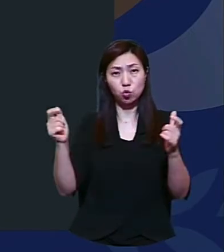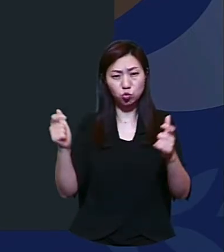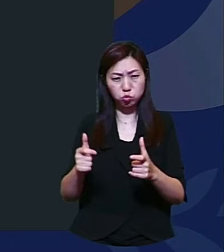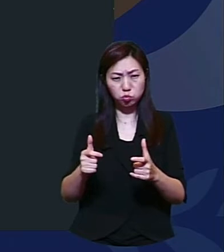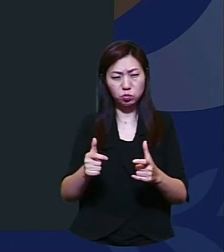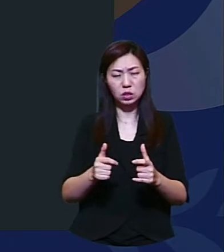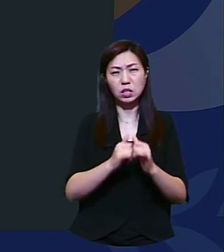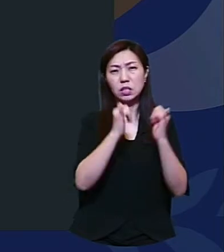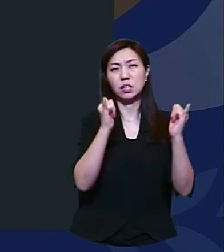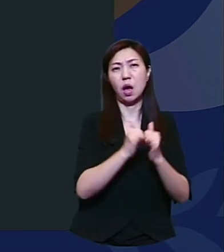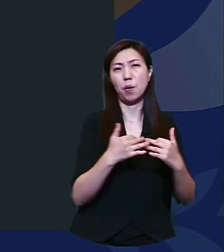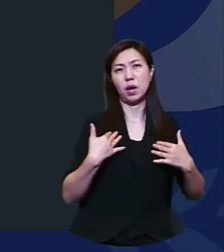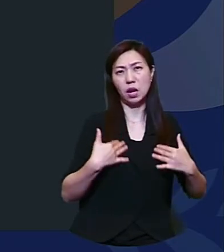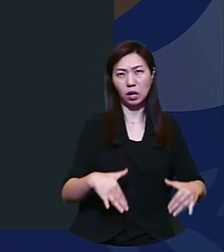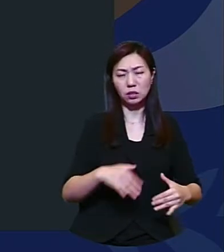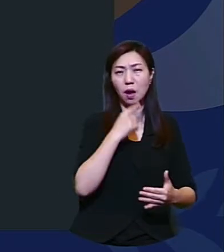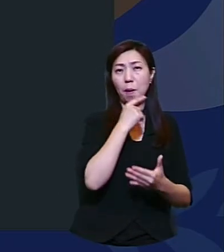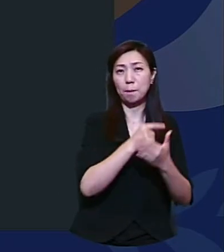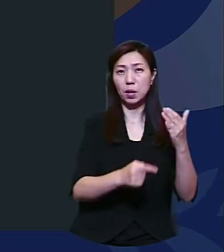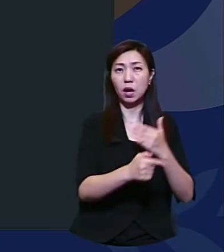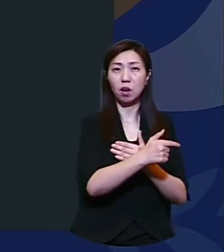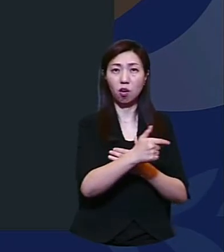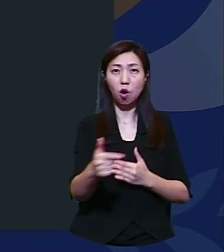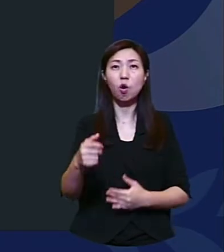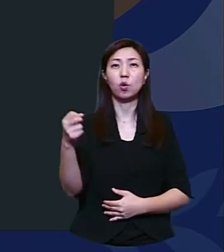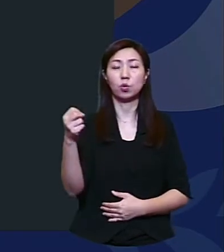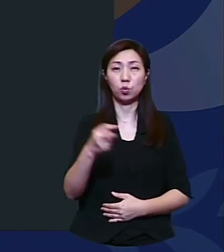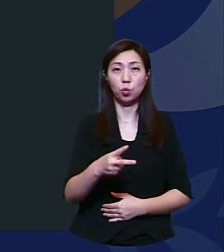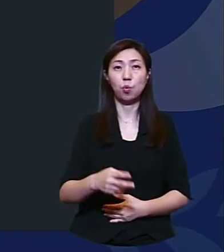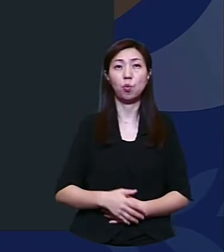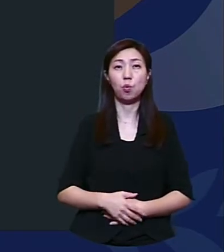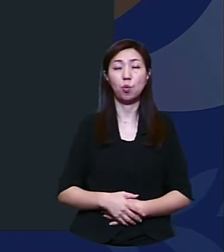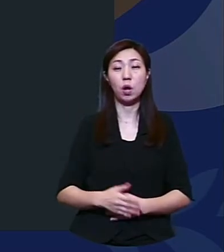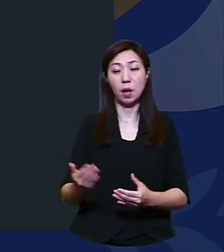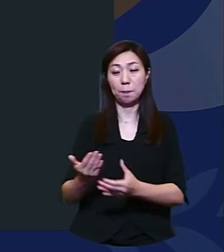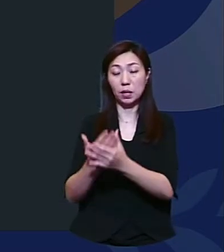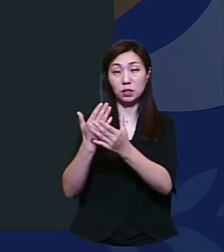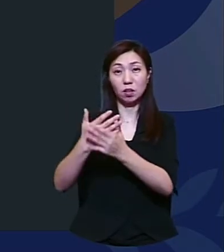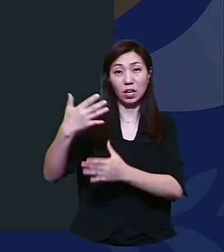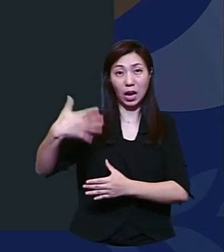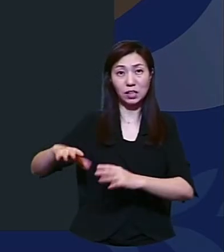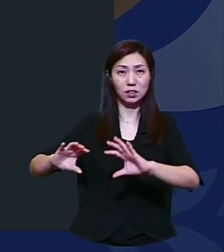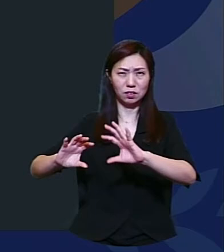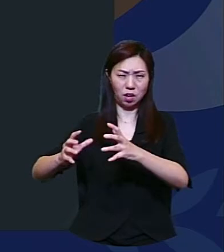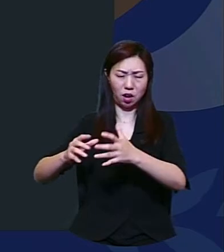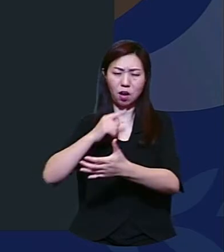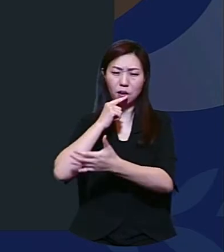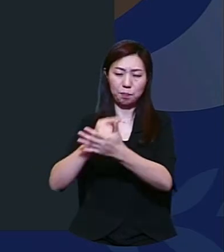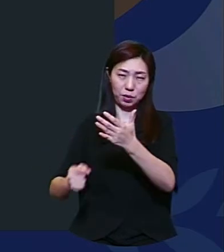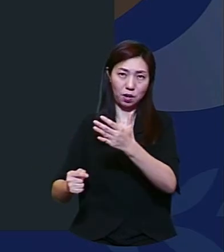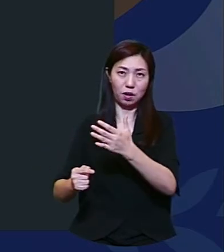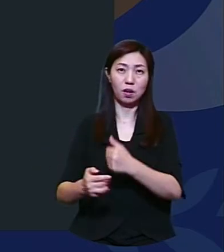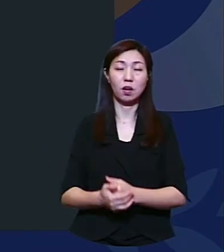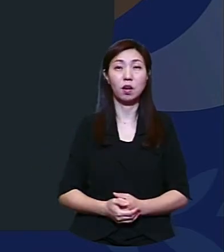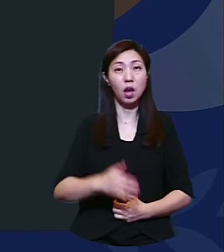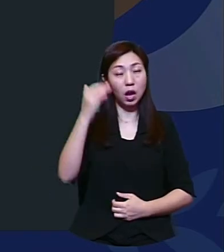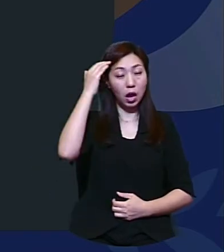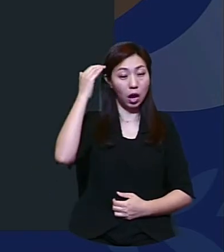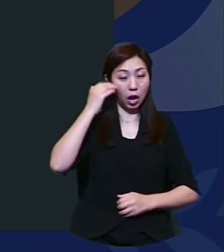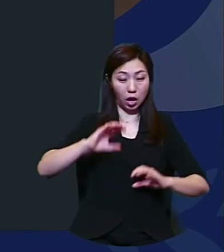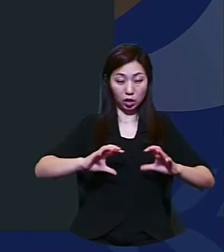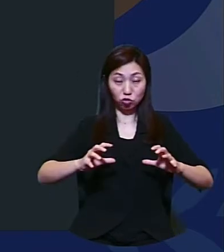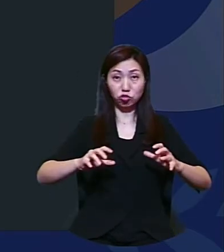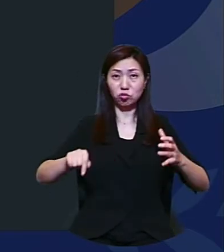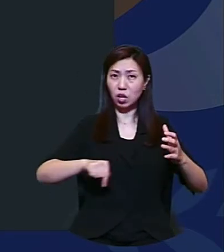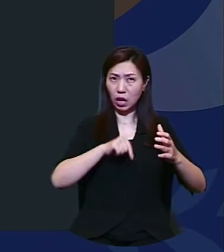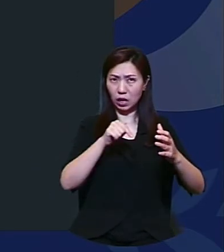to this question, including Korea. Korea is also very vulnerable to this food security.